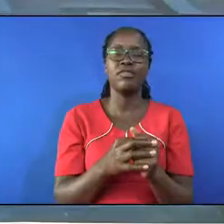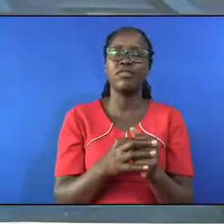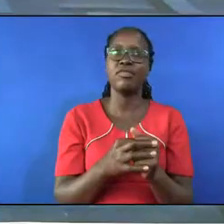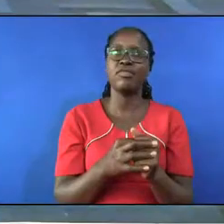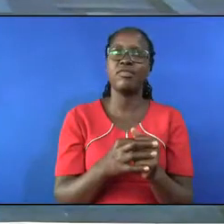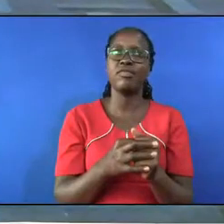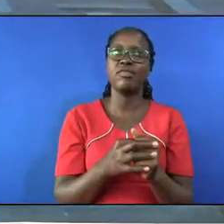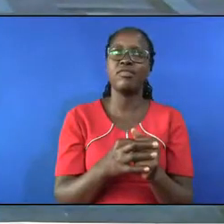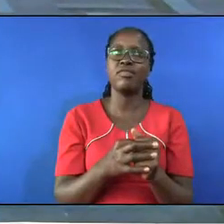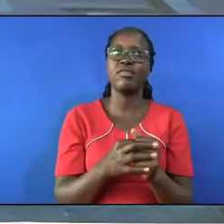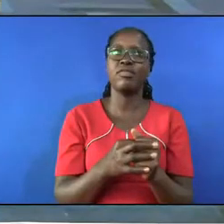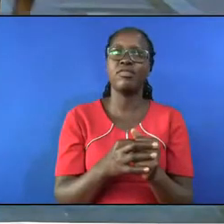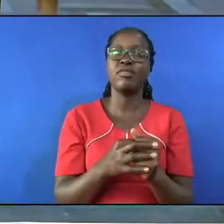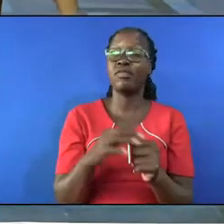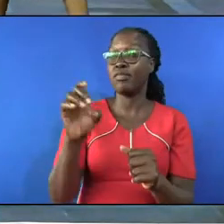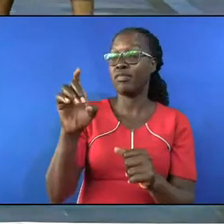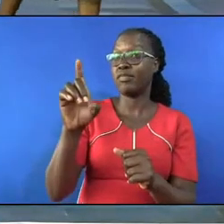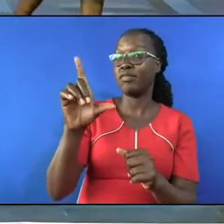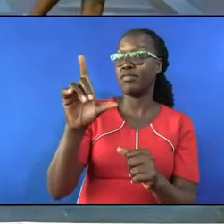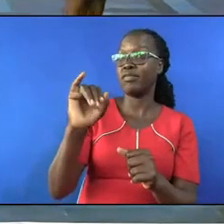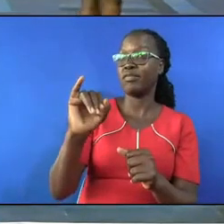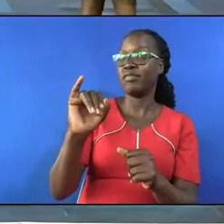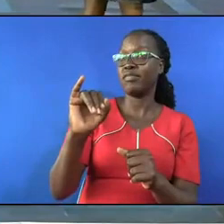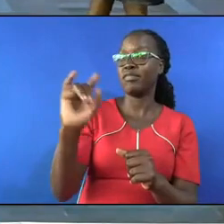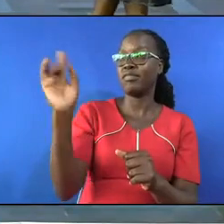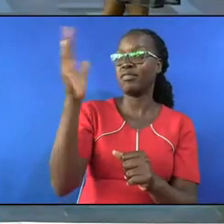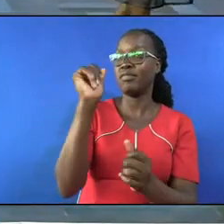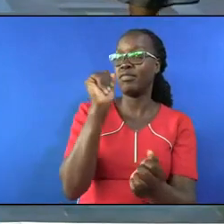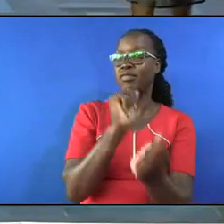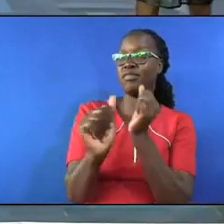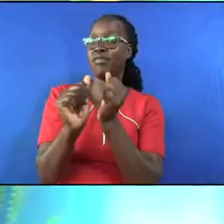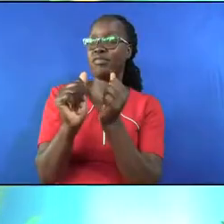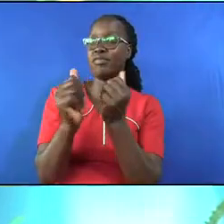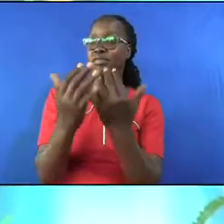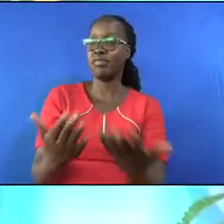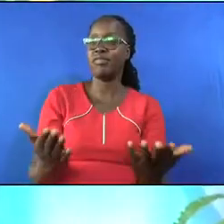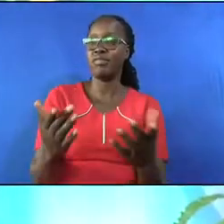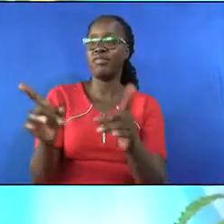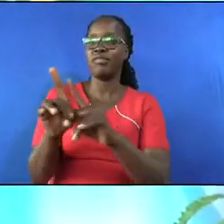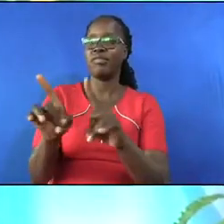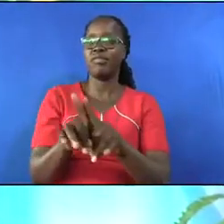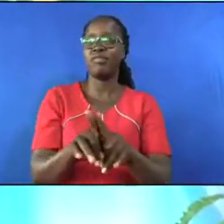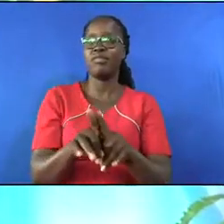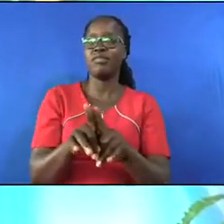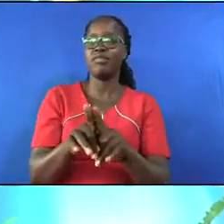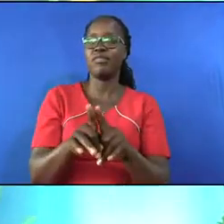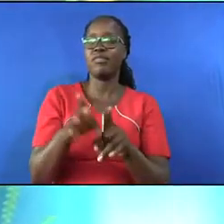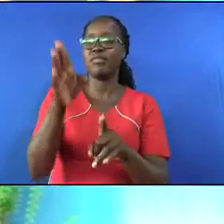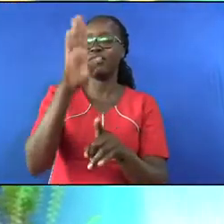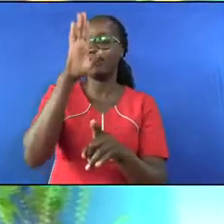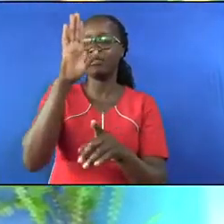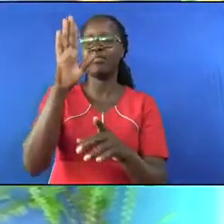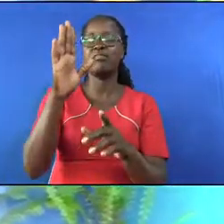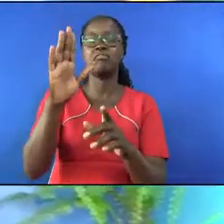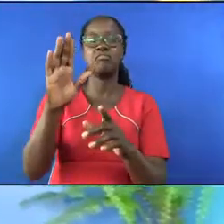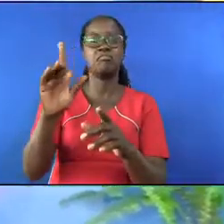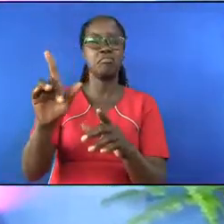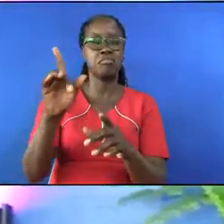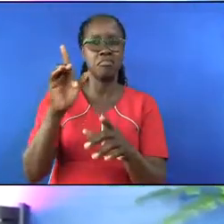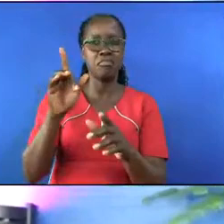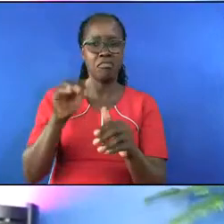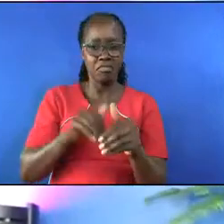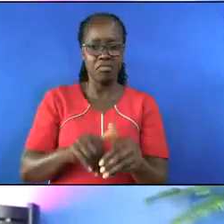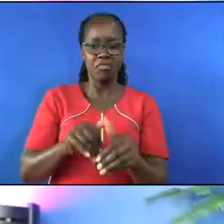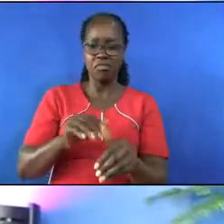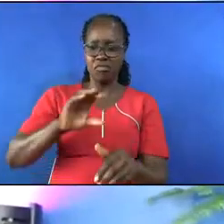this: Eli did not manage his household according to God's rules for family government. He followed his